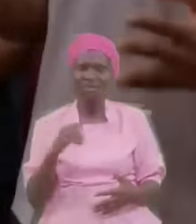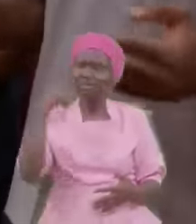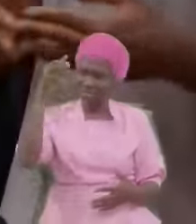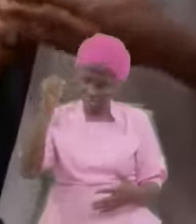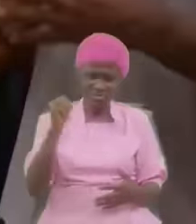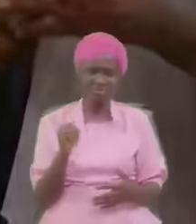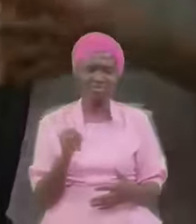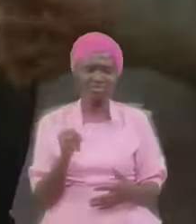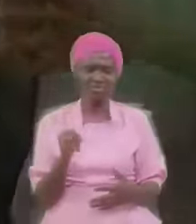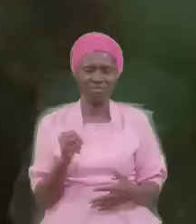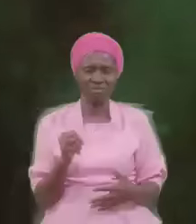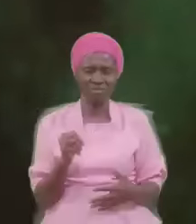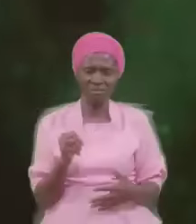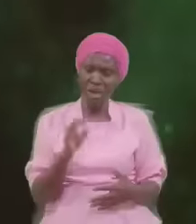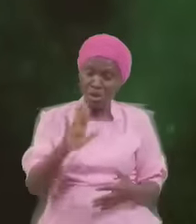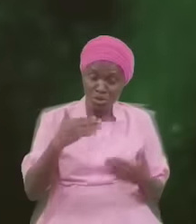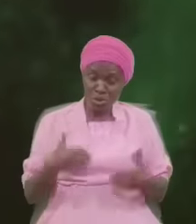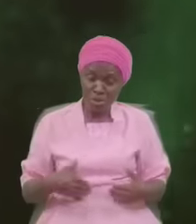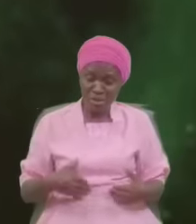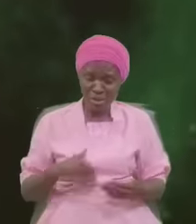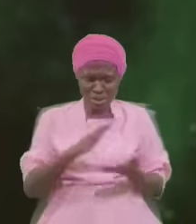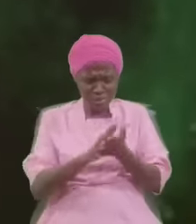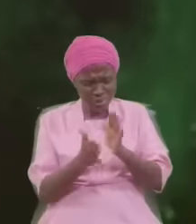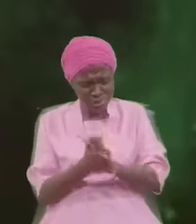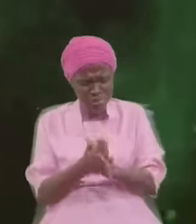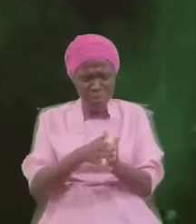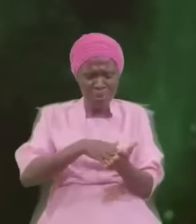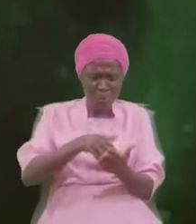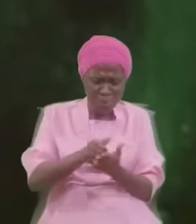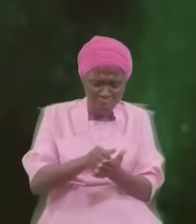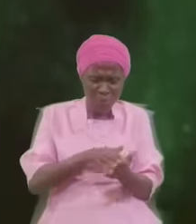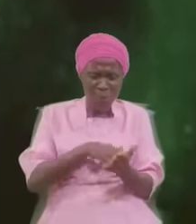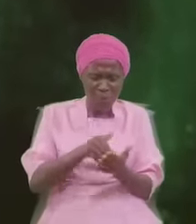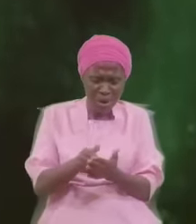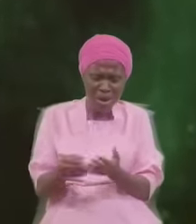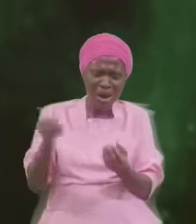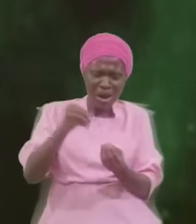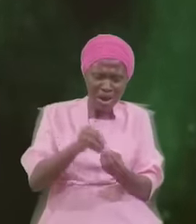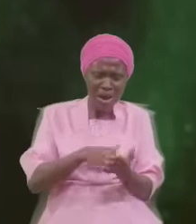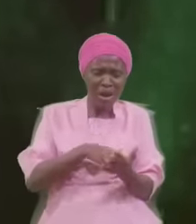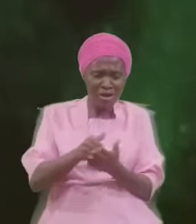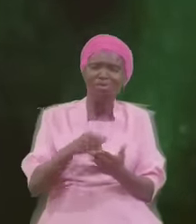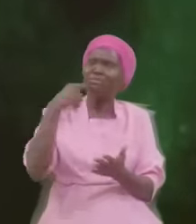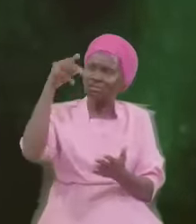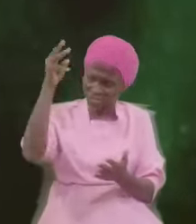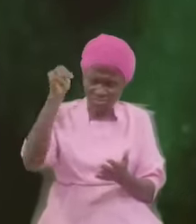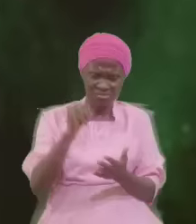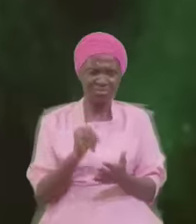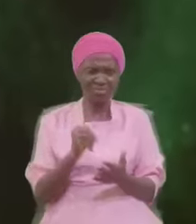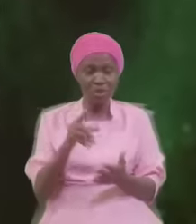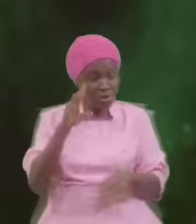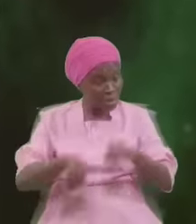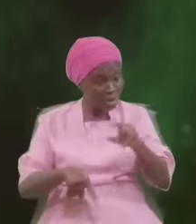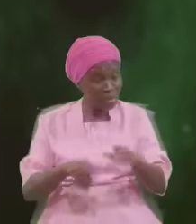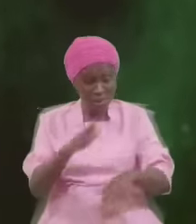Your body is getting weaker and weaker and weaker. You cannot walk,